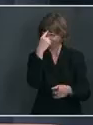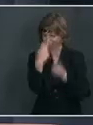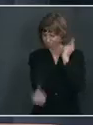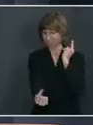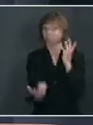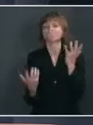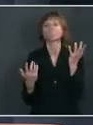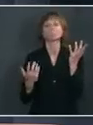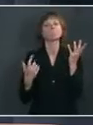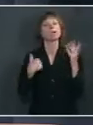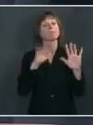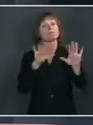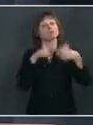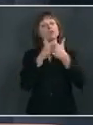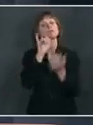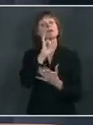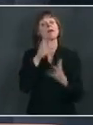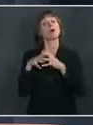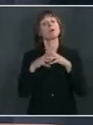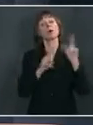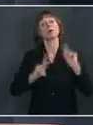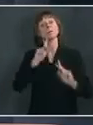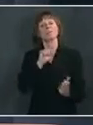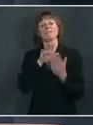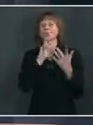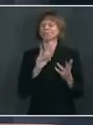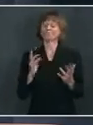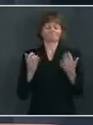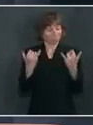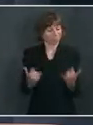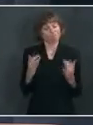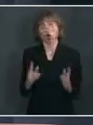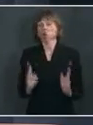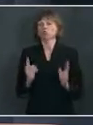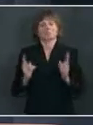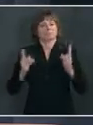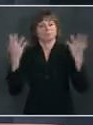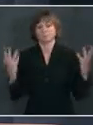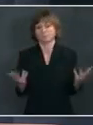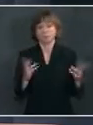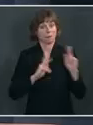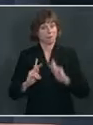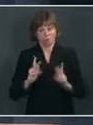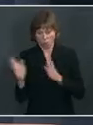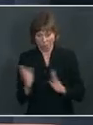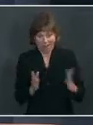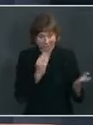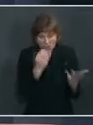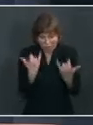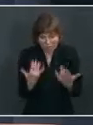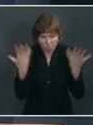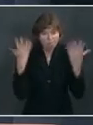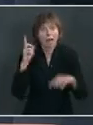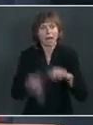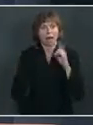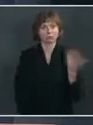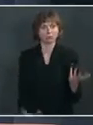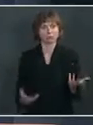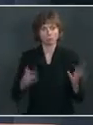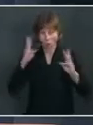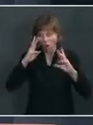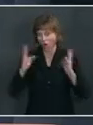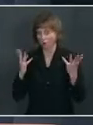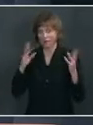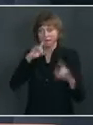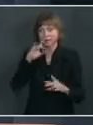These challenges that the American public are facing are urgent. People don't know how to plan to have food on their table now. They're worried about whether their kids